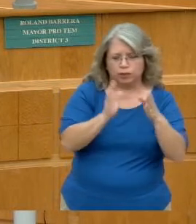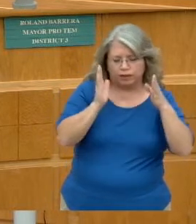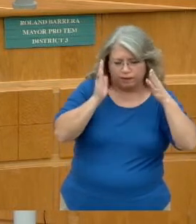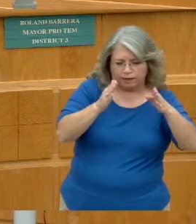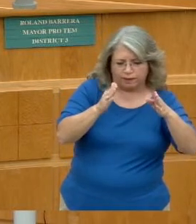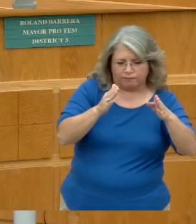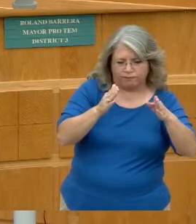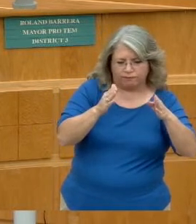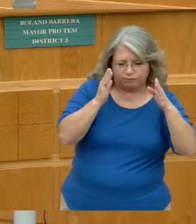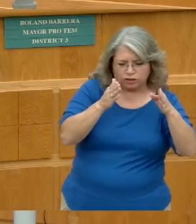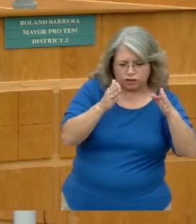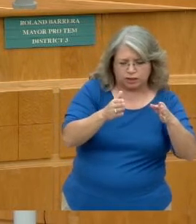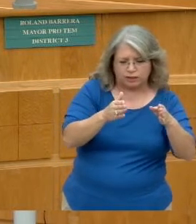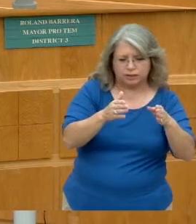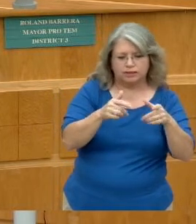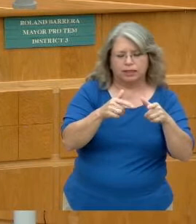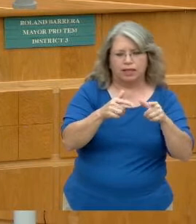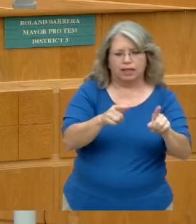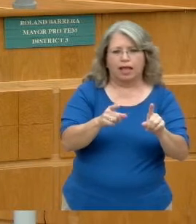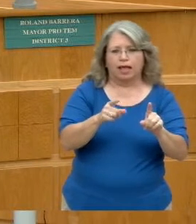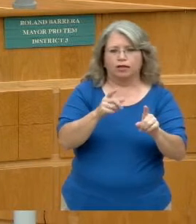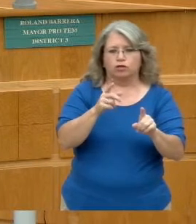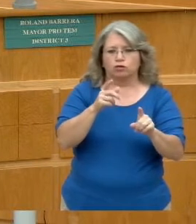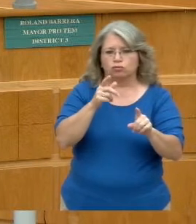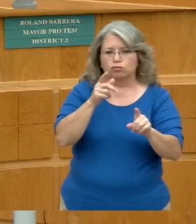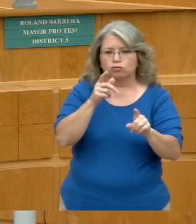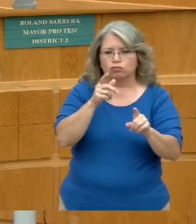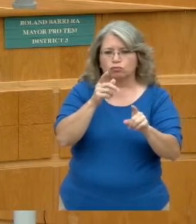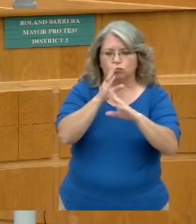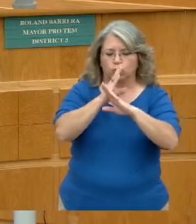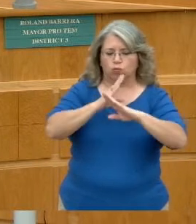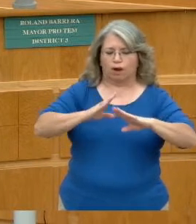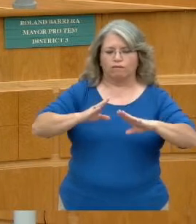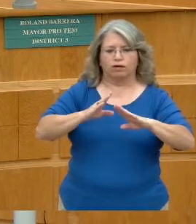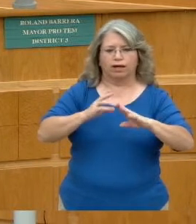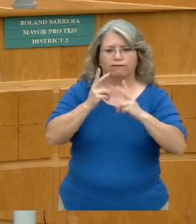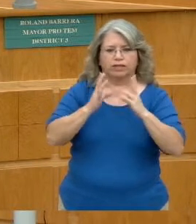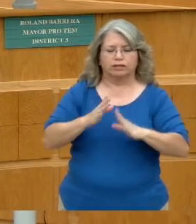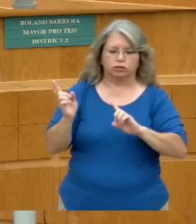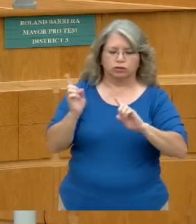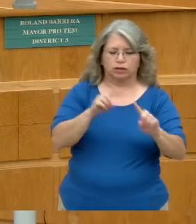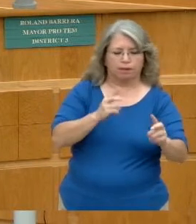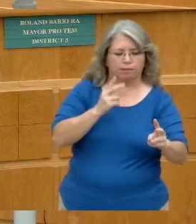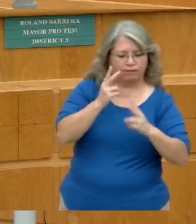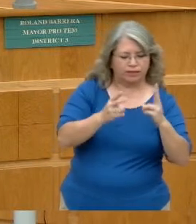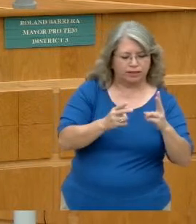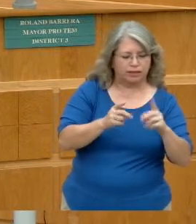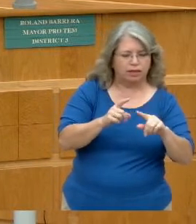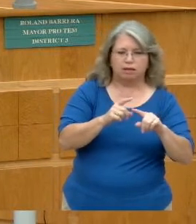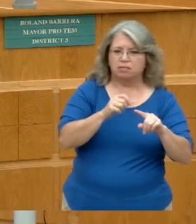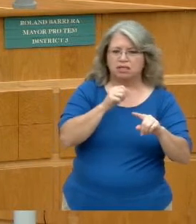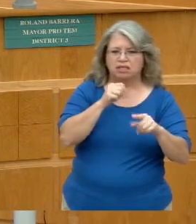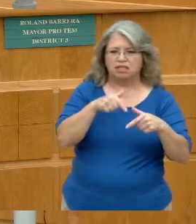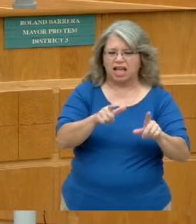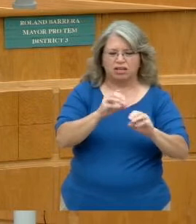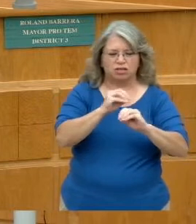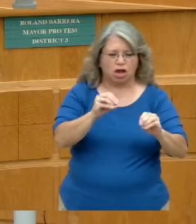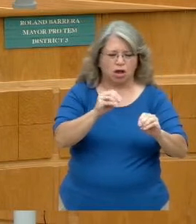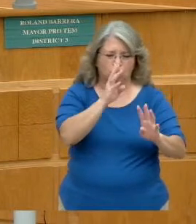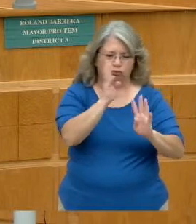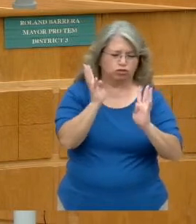invite the coming and going of reverent visitors and fond mourners. Let no neglect, no ravages of